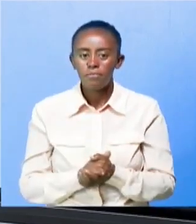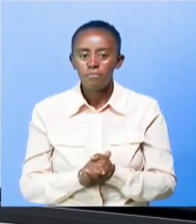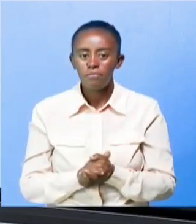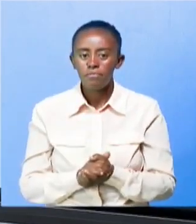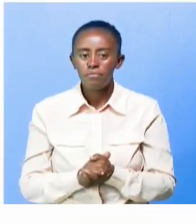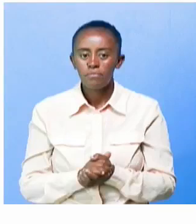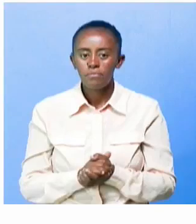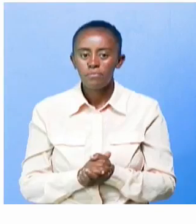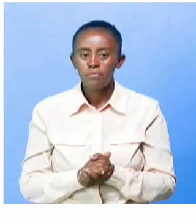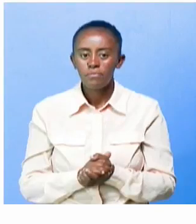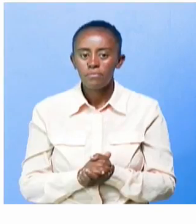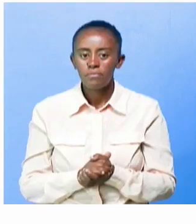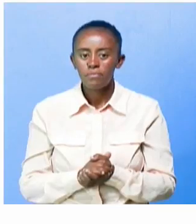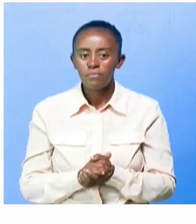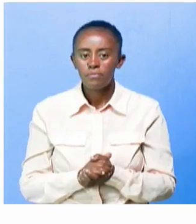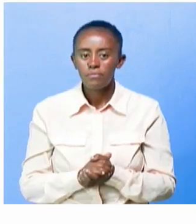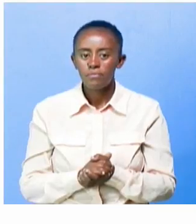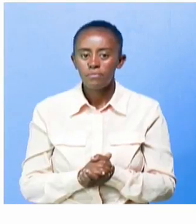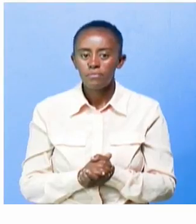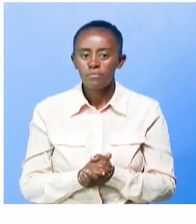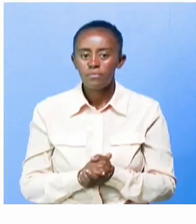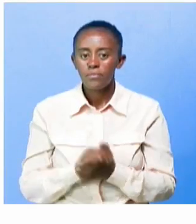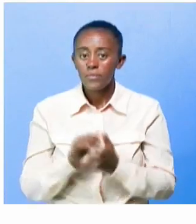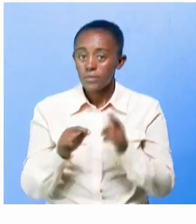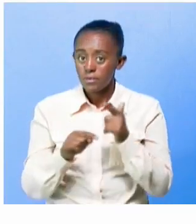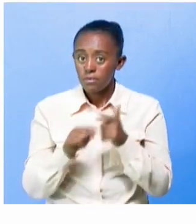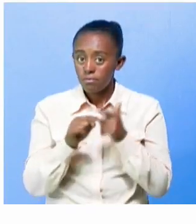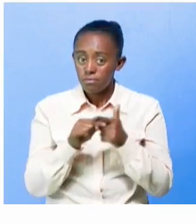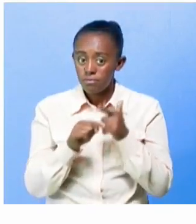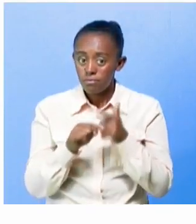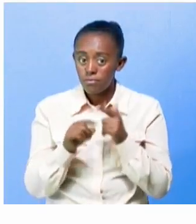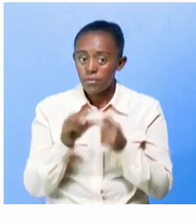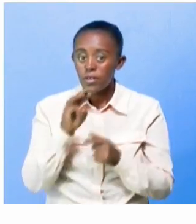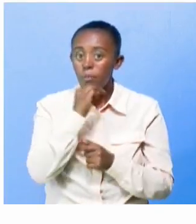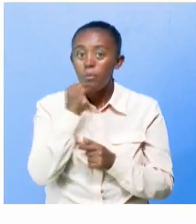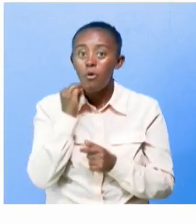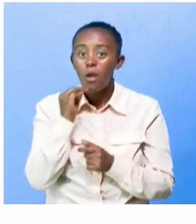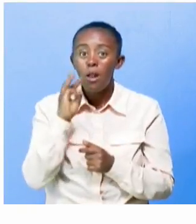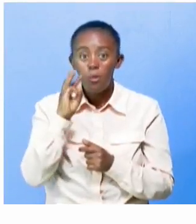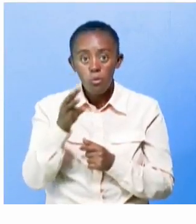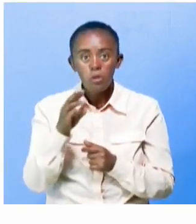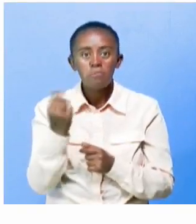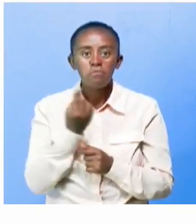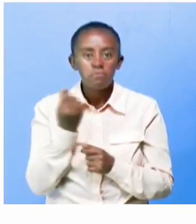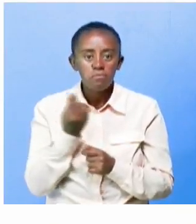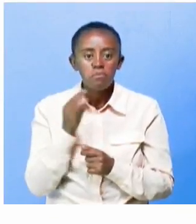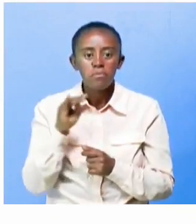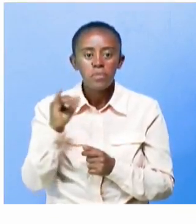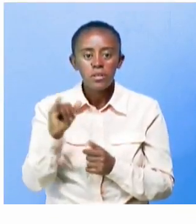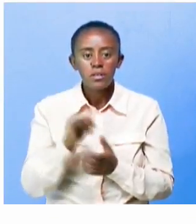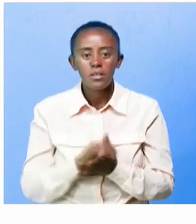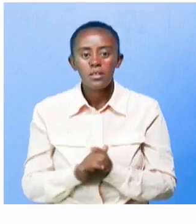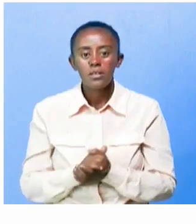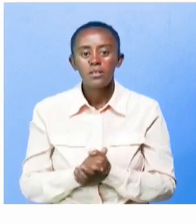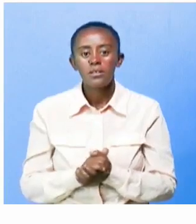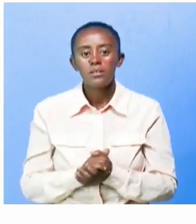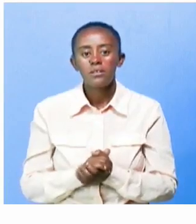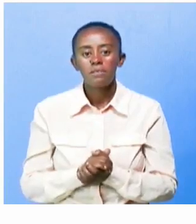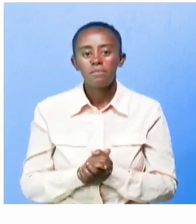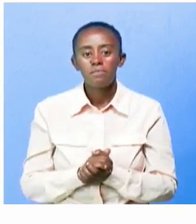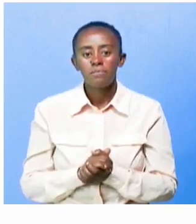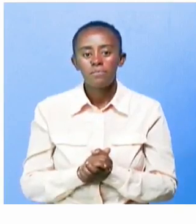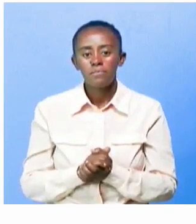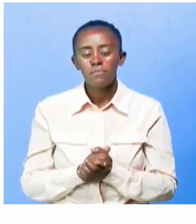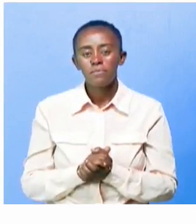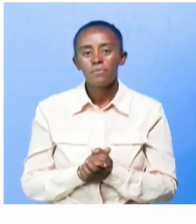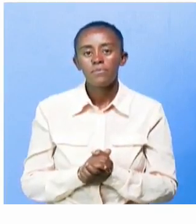The second way that we can use the modal verb will is by spontaneous